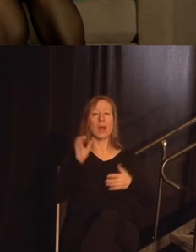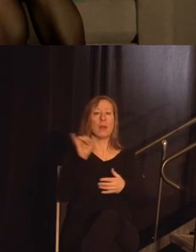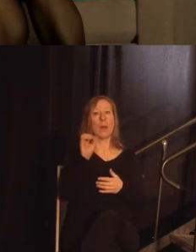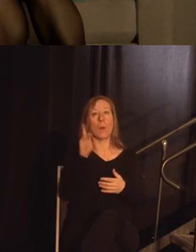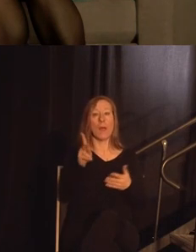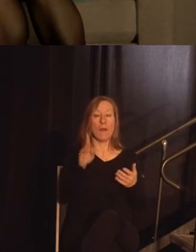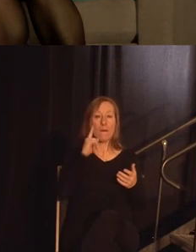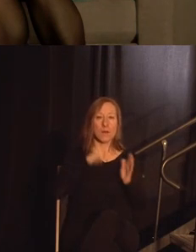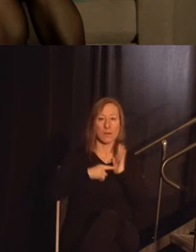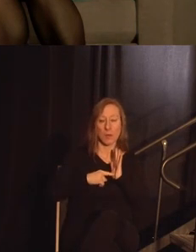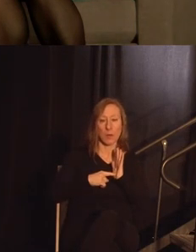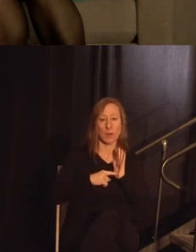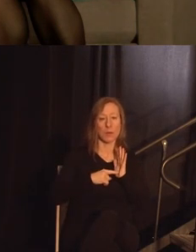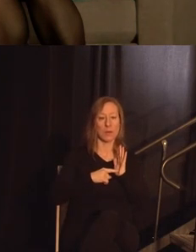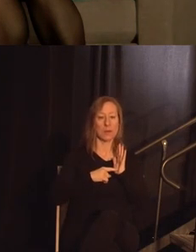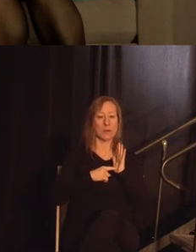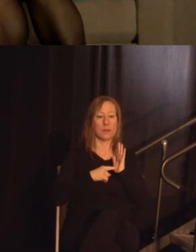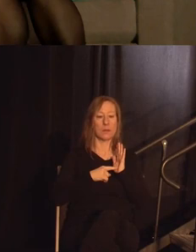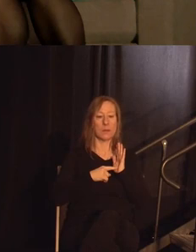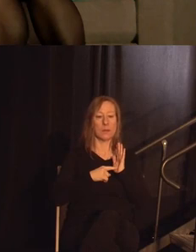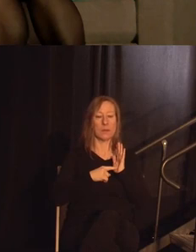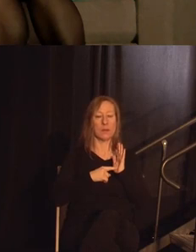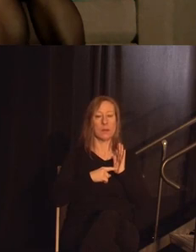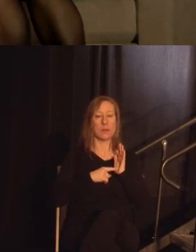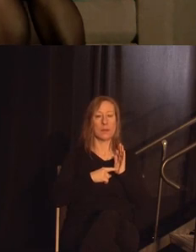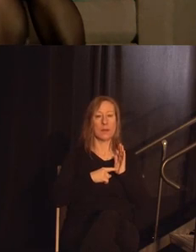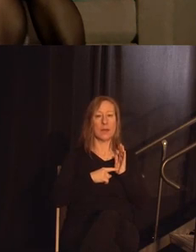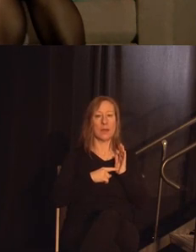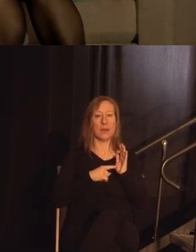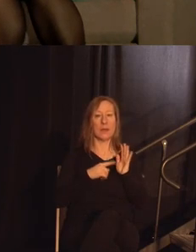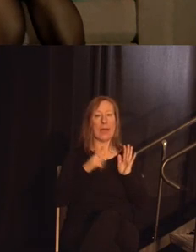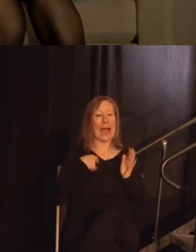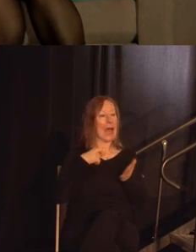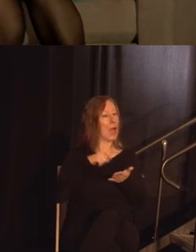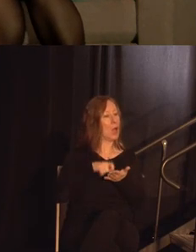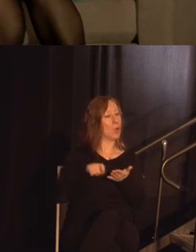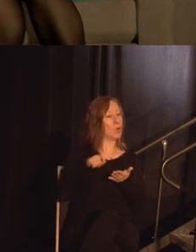for instance, not to keep plugging myself, but I wrote a thing in The